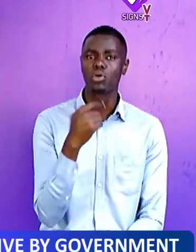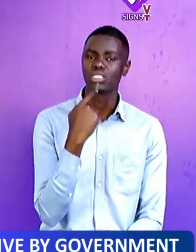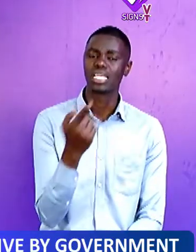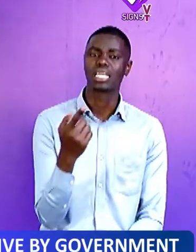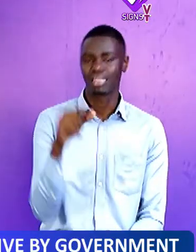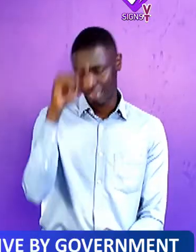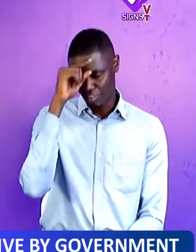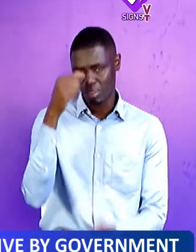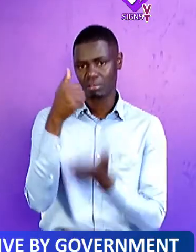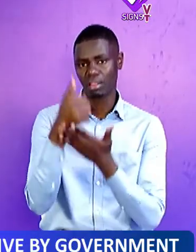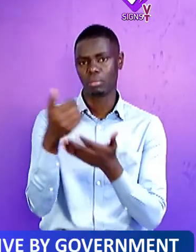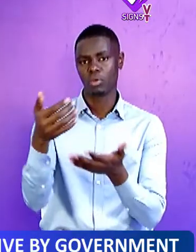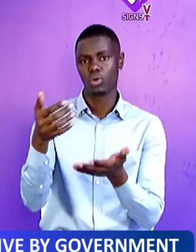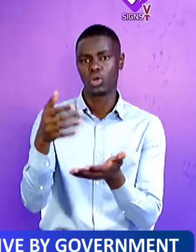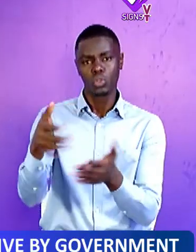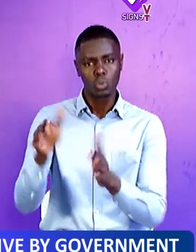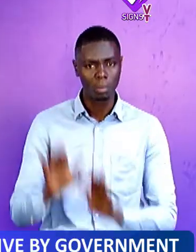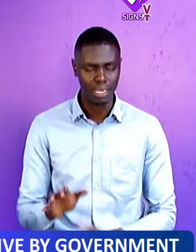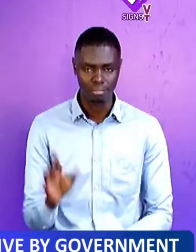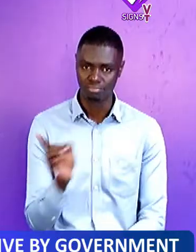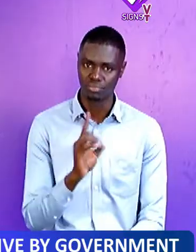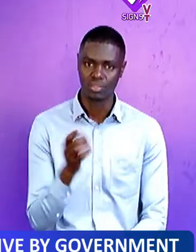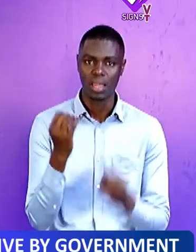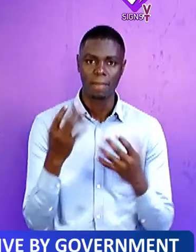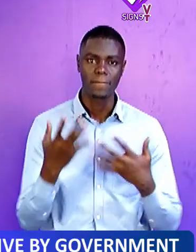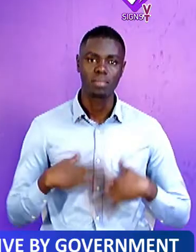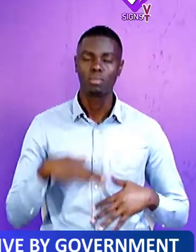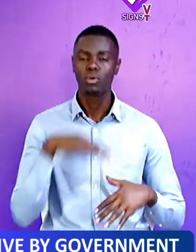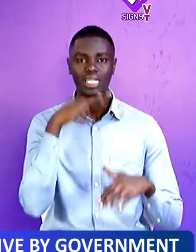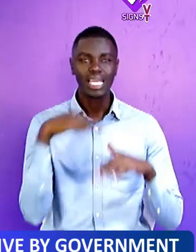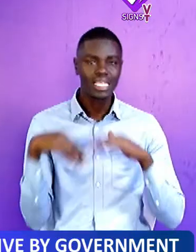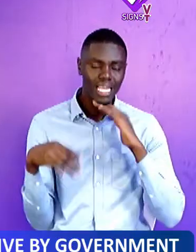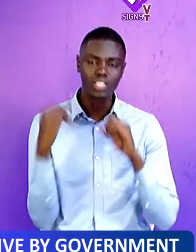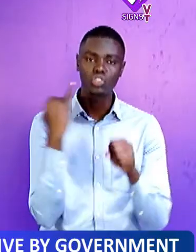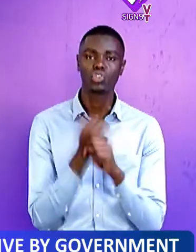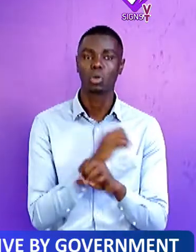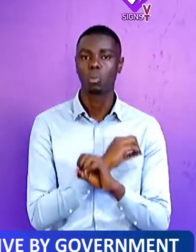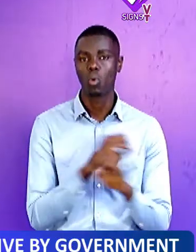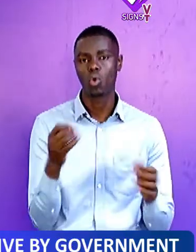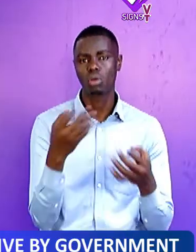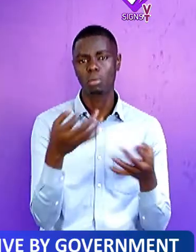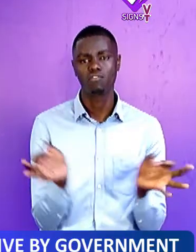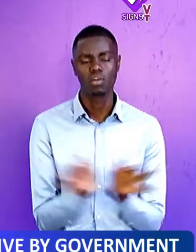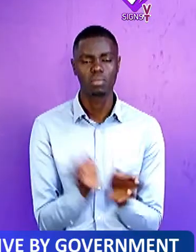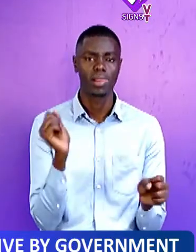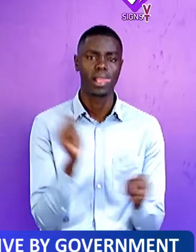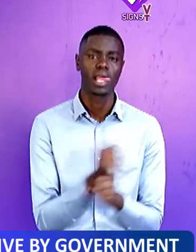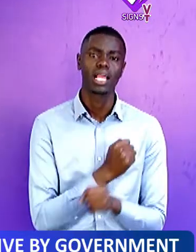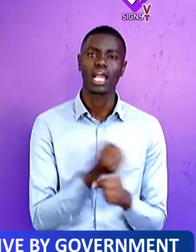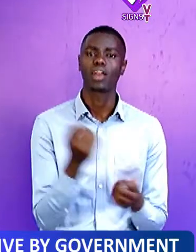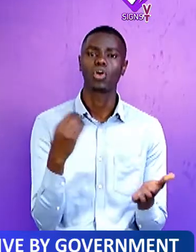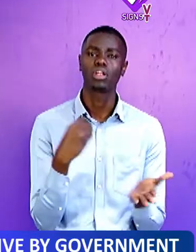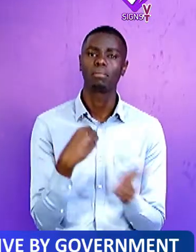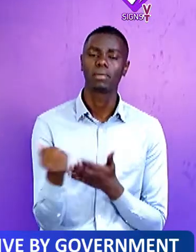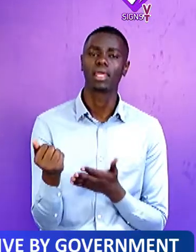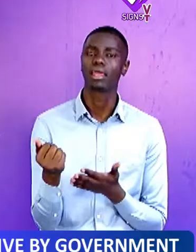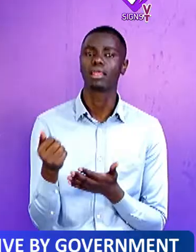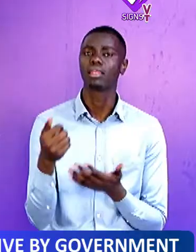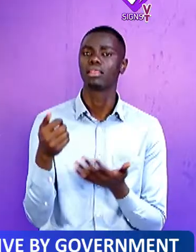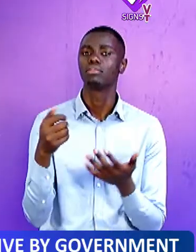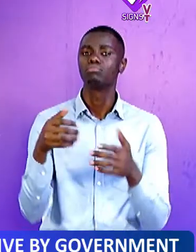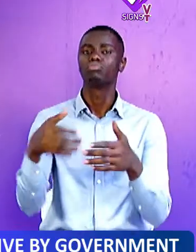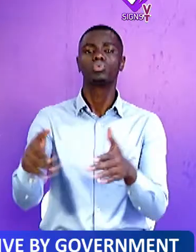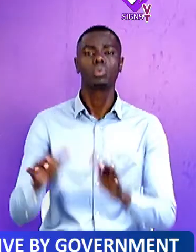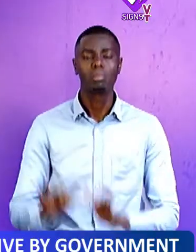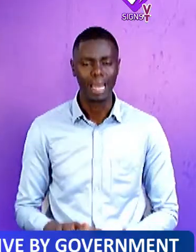people who are dead. Yeah. Is that most of the people who die, they are jobless, or their families cannot actually afford to raise the money needed to bury them.